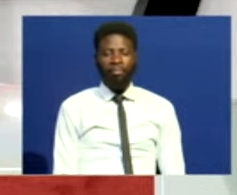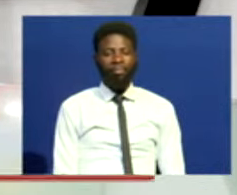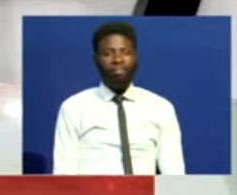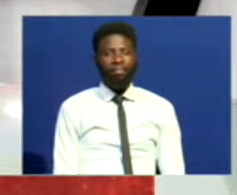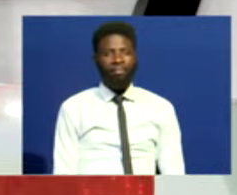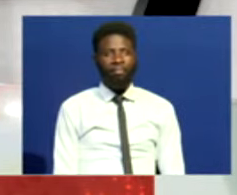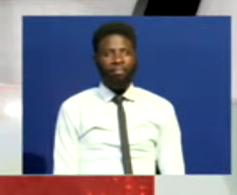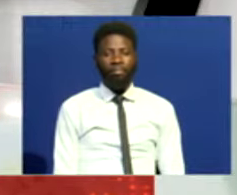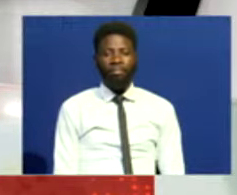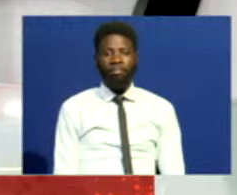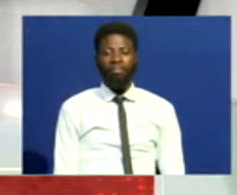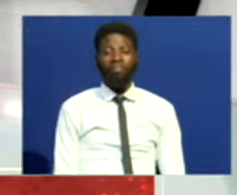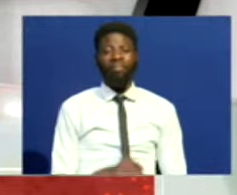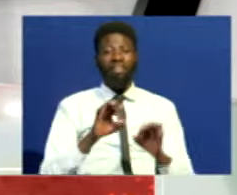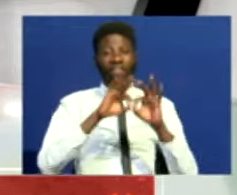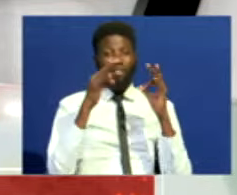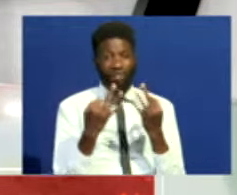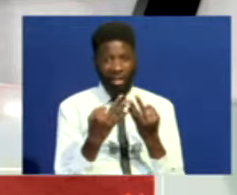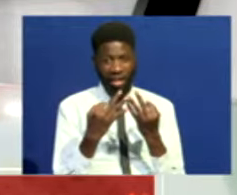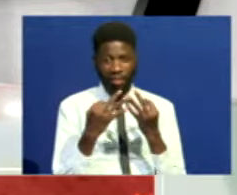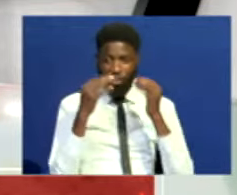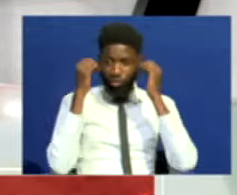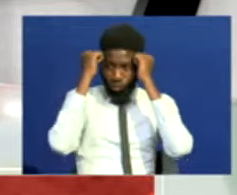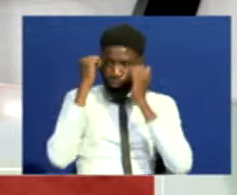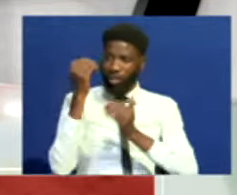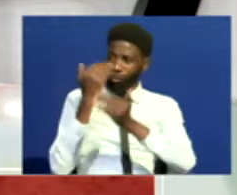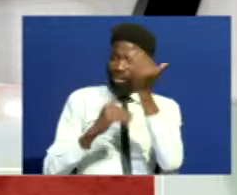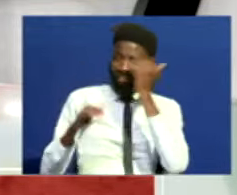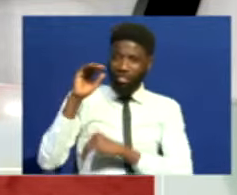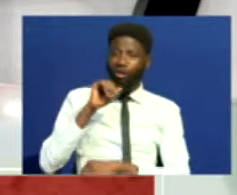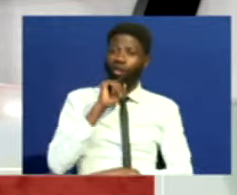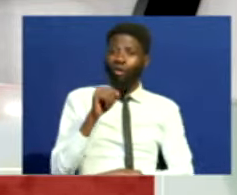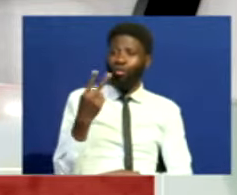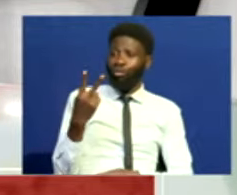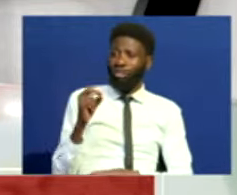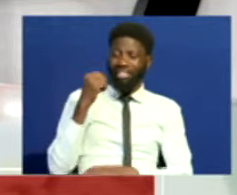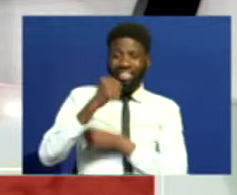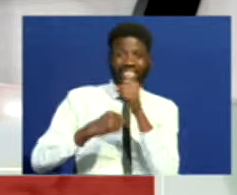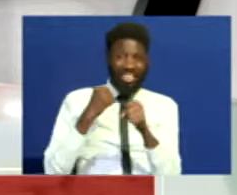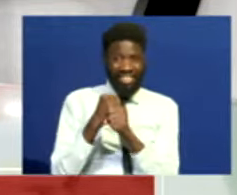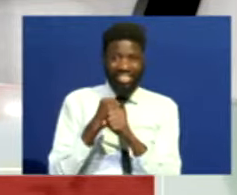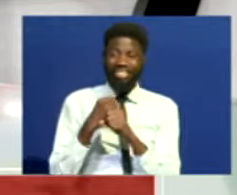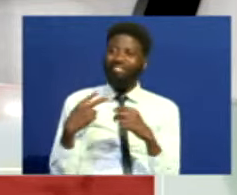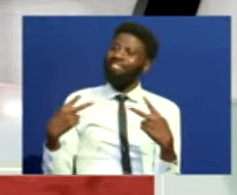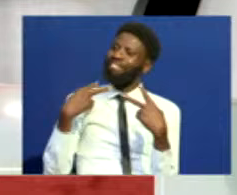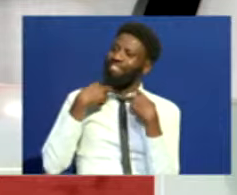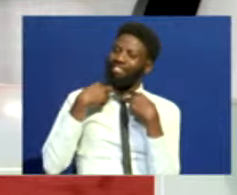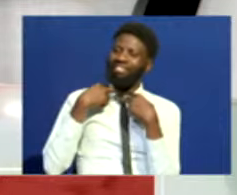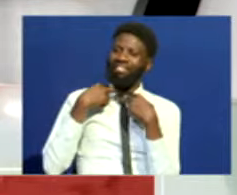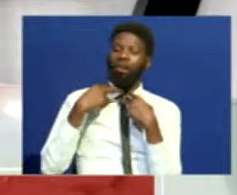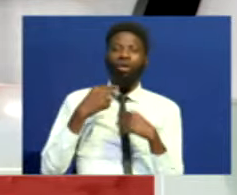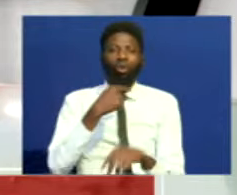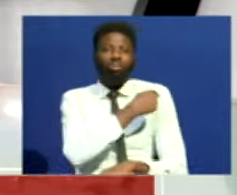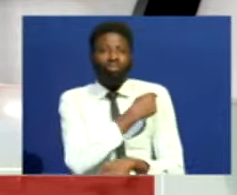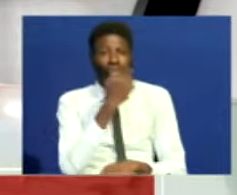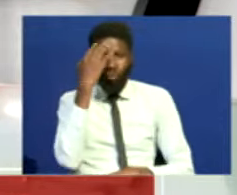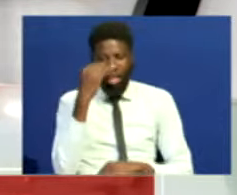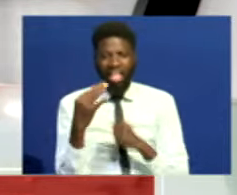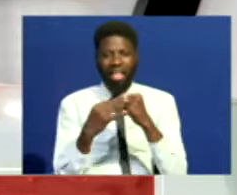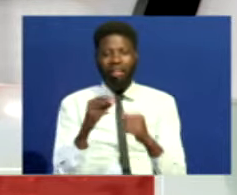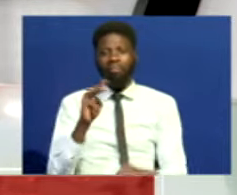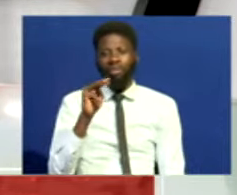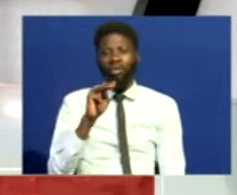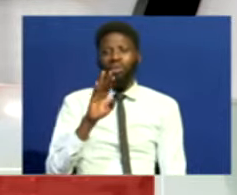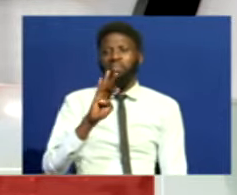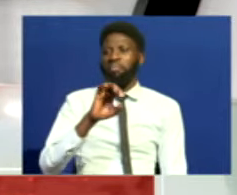The family of a 20-year-old university student detained at the city hospital over an 8 million shillings bill is appealing to